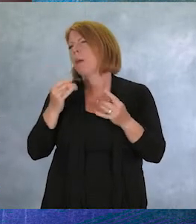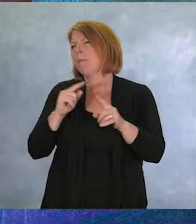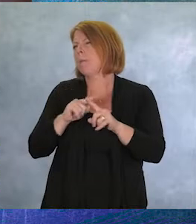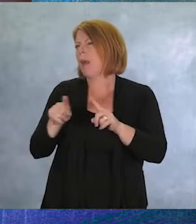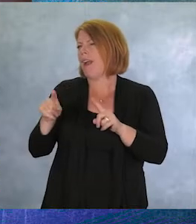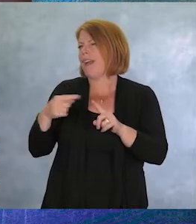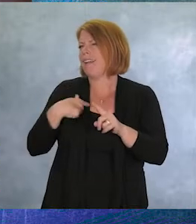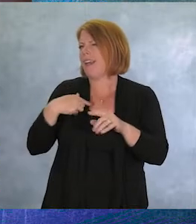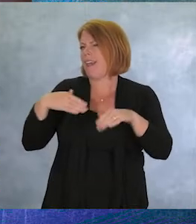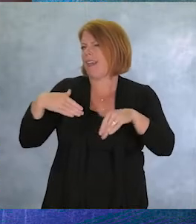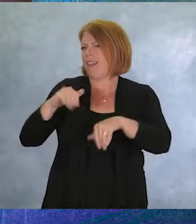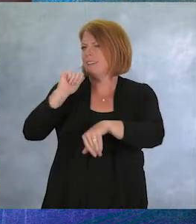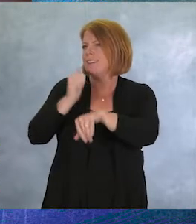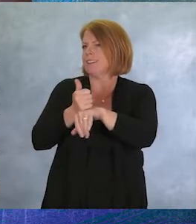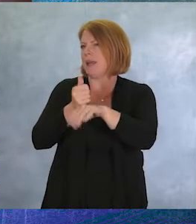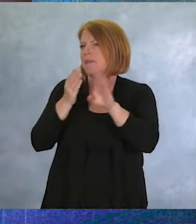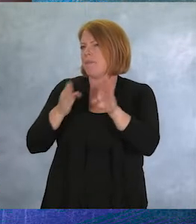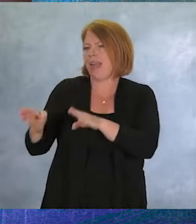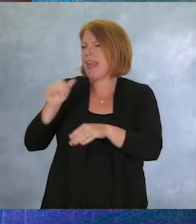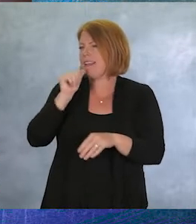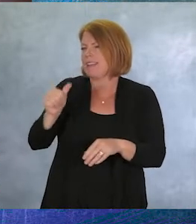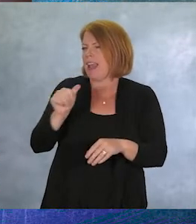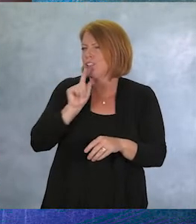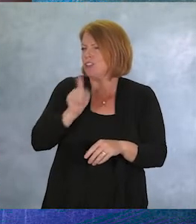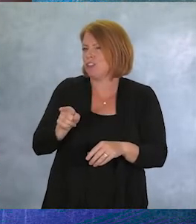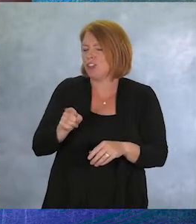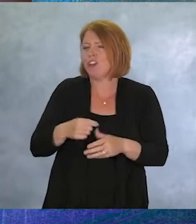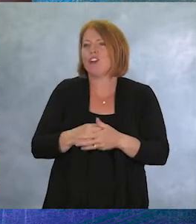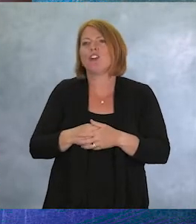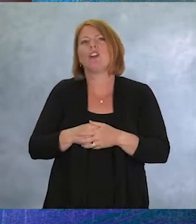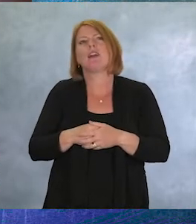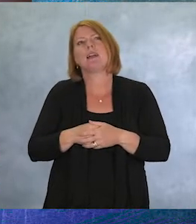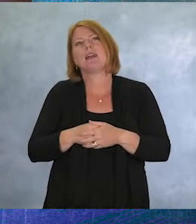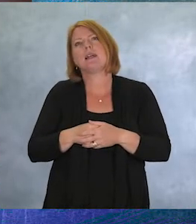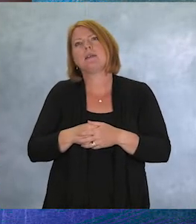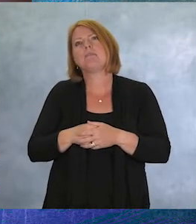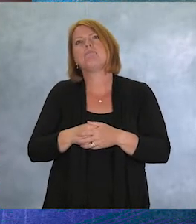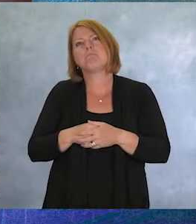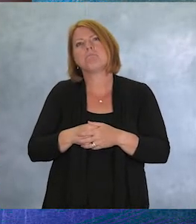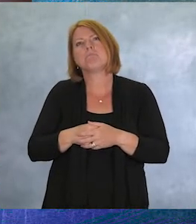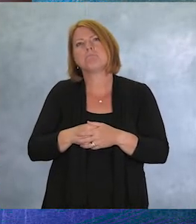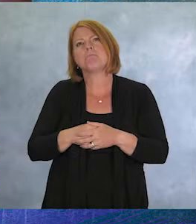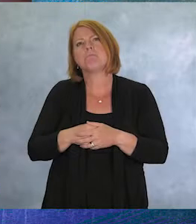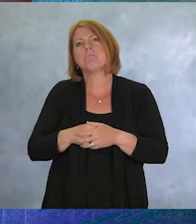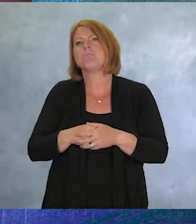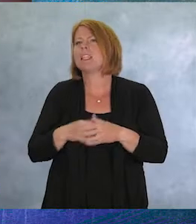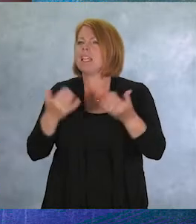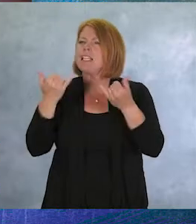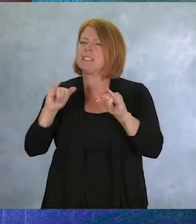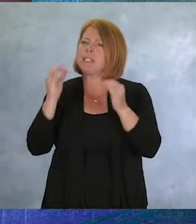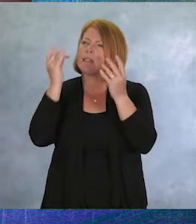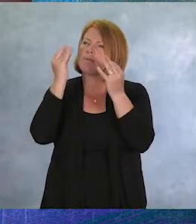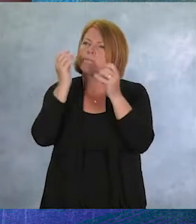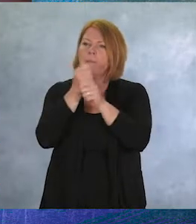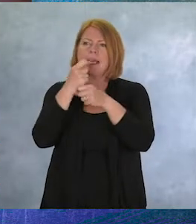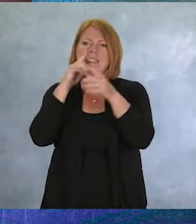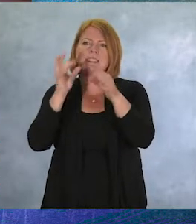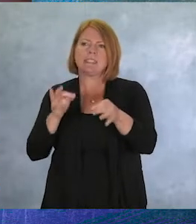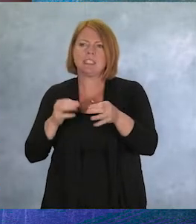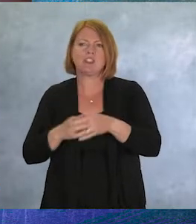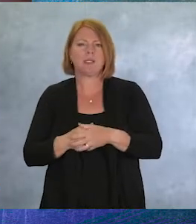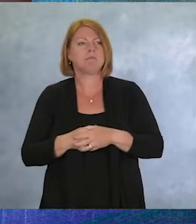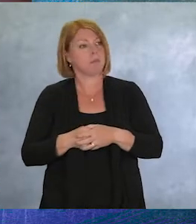not 100% sure if I want to go yet, but I'm still trying to like make my